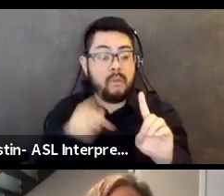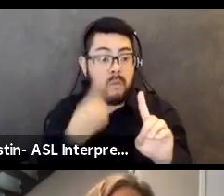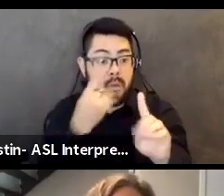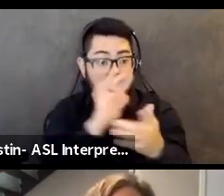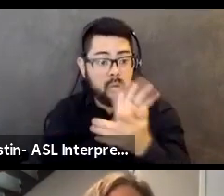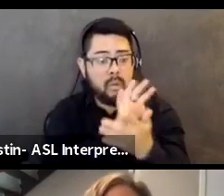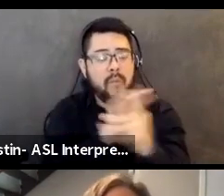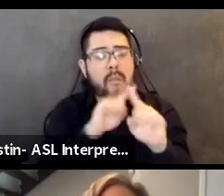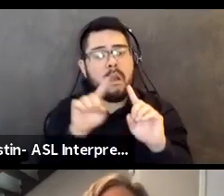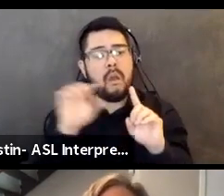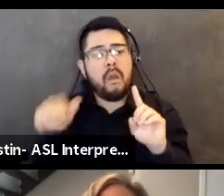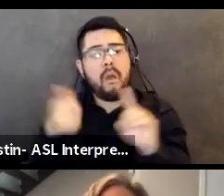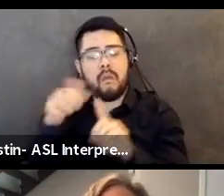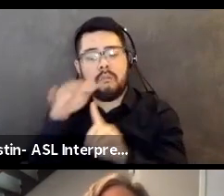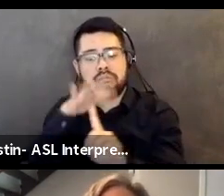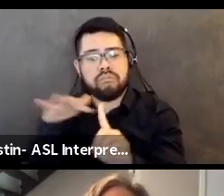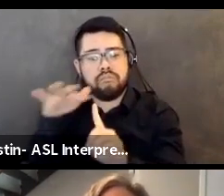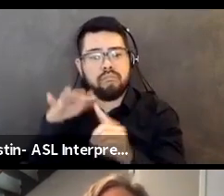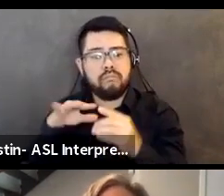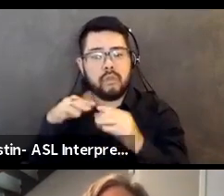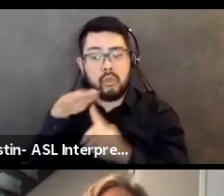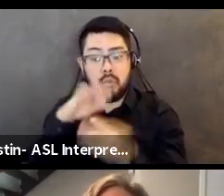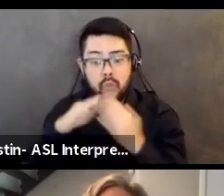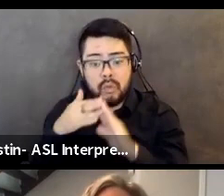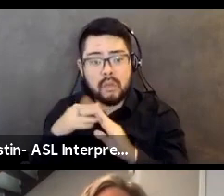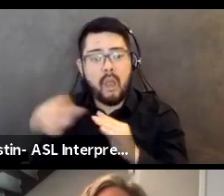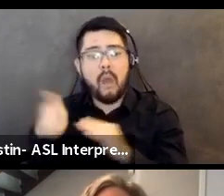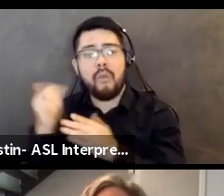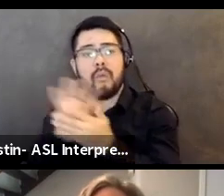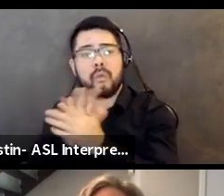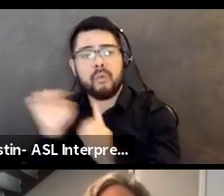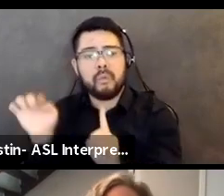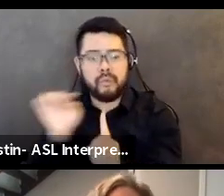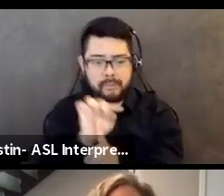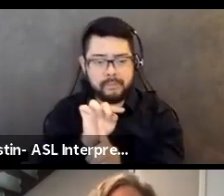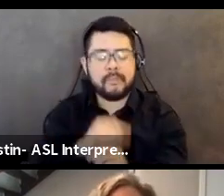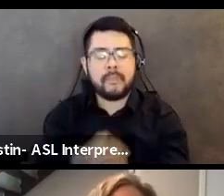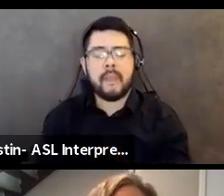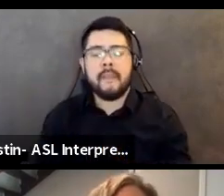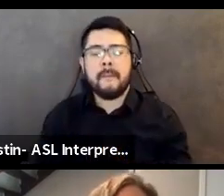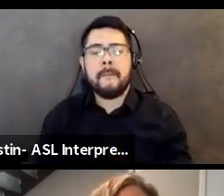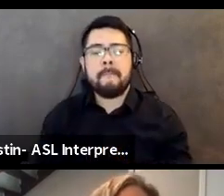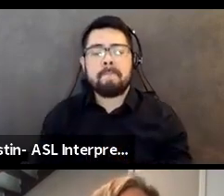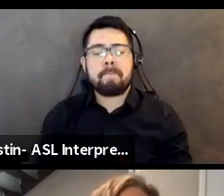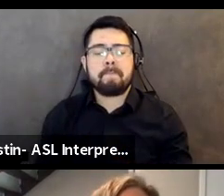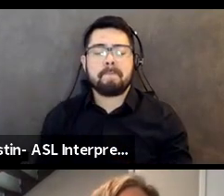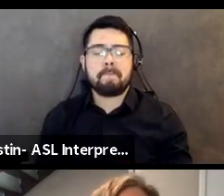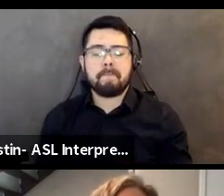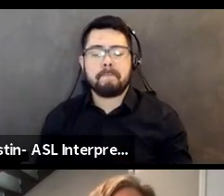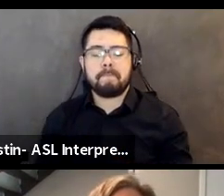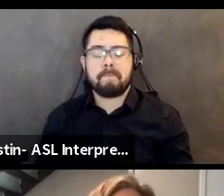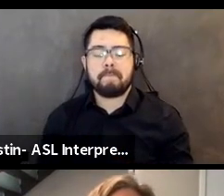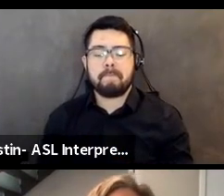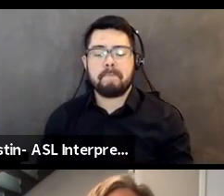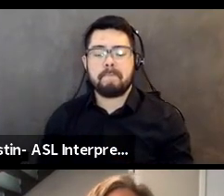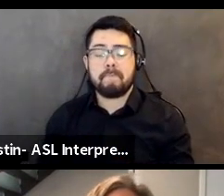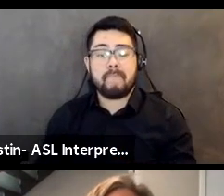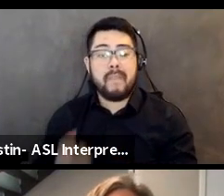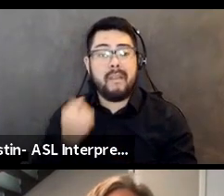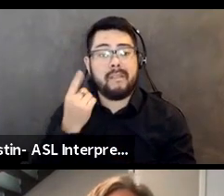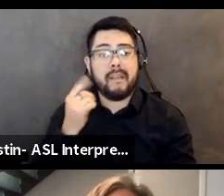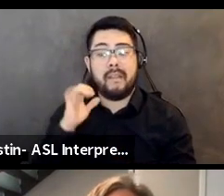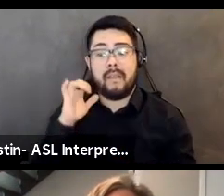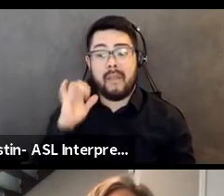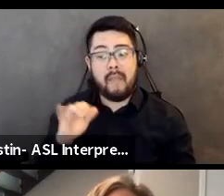surrounding area and the surrounding community that really has has changed has challenged our